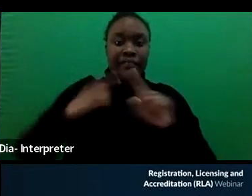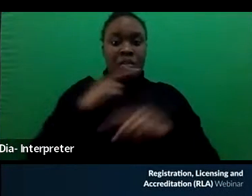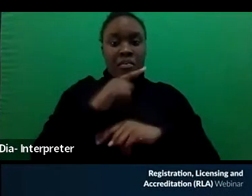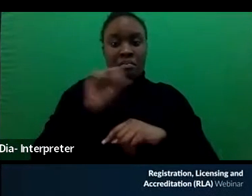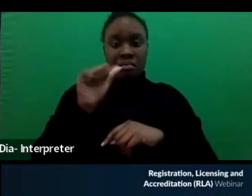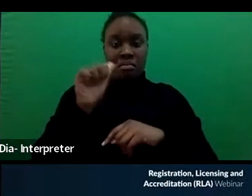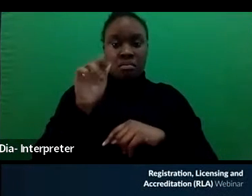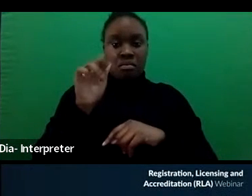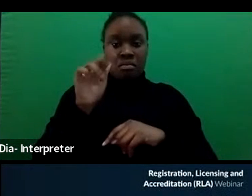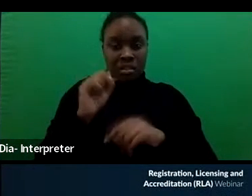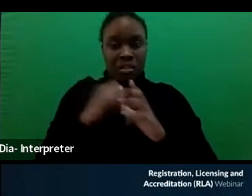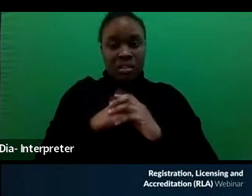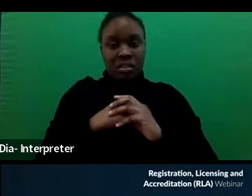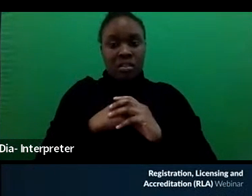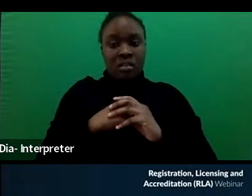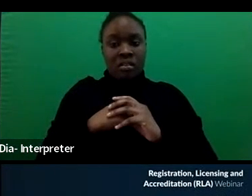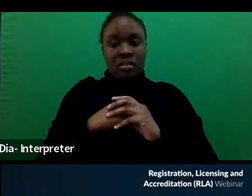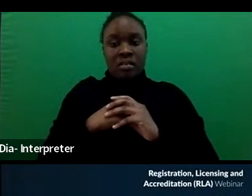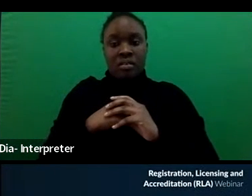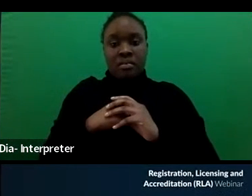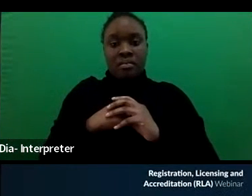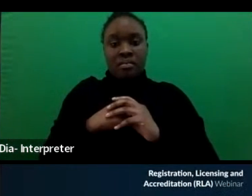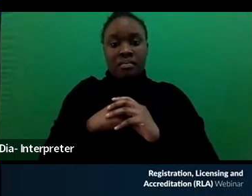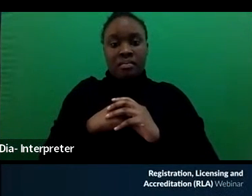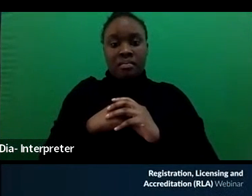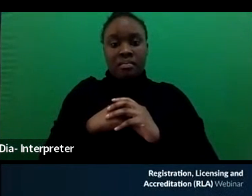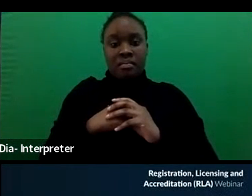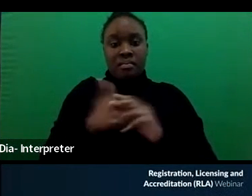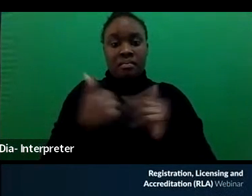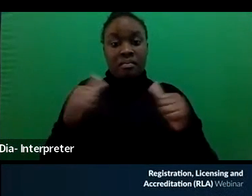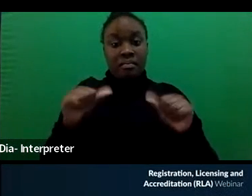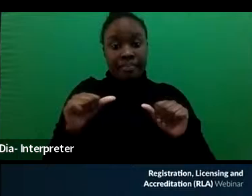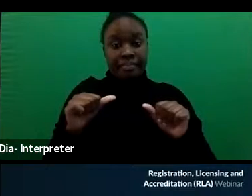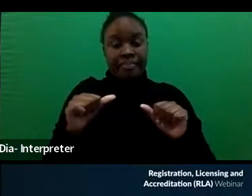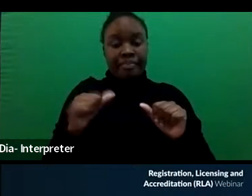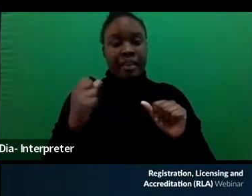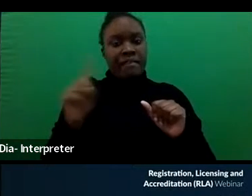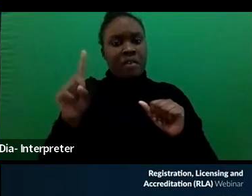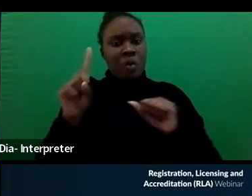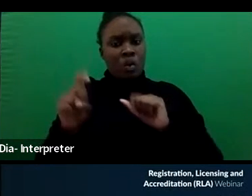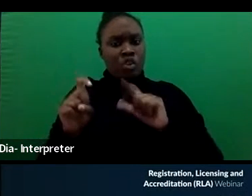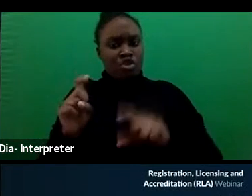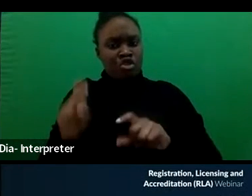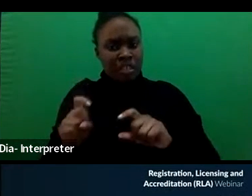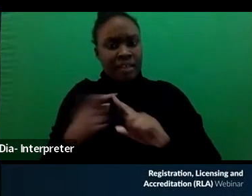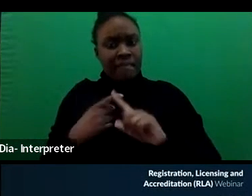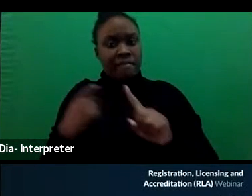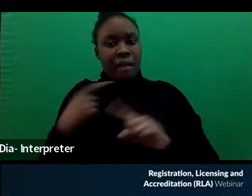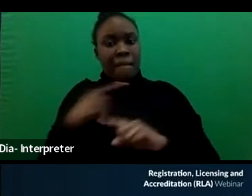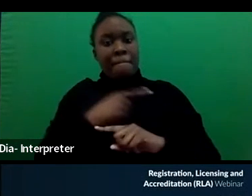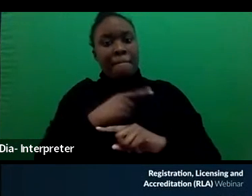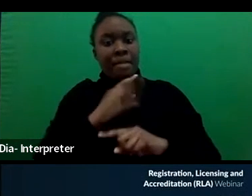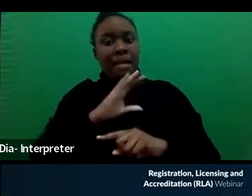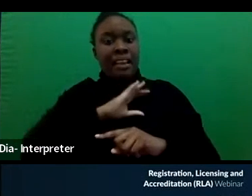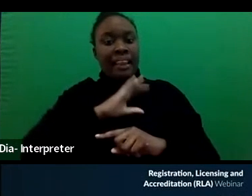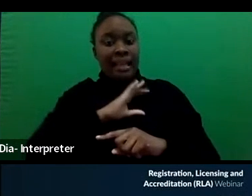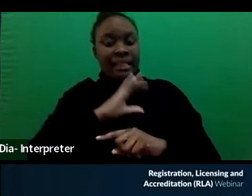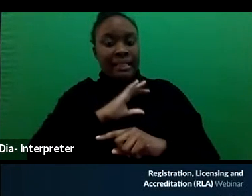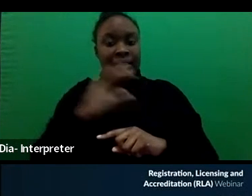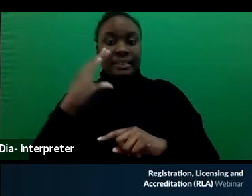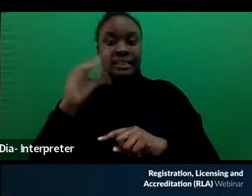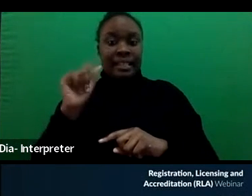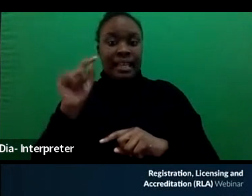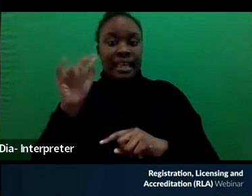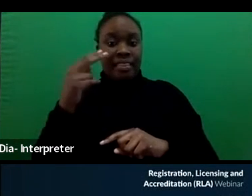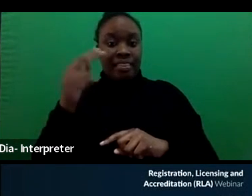Patience. There is a question that is coming through from our client, Kathy. Kathy